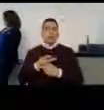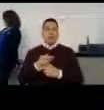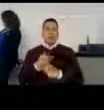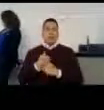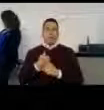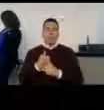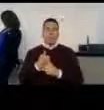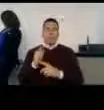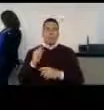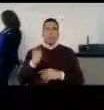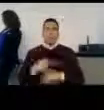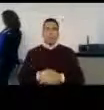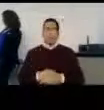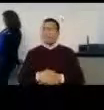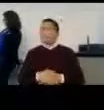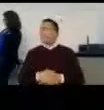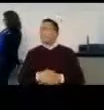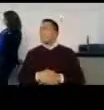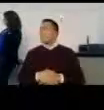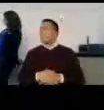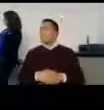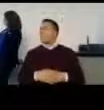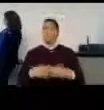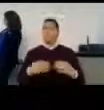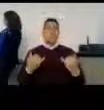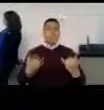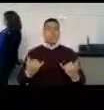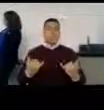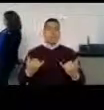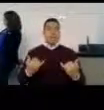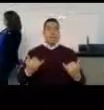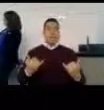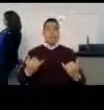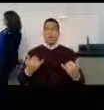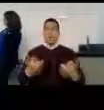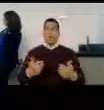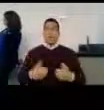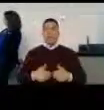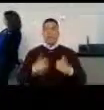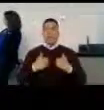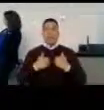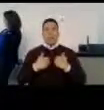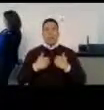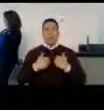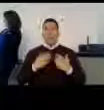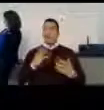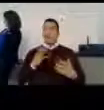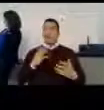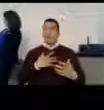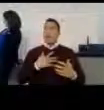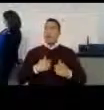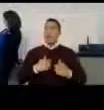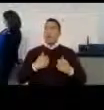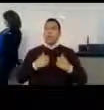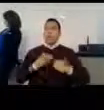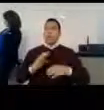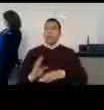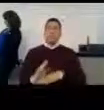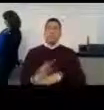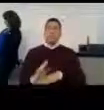of yourself first. In today's society, the hectic lifestyles of most